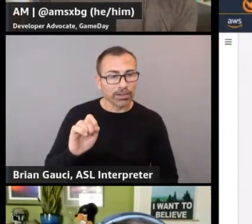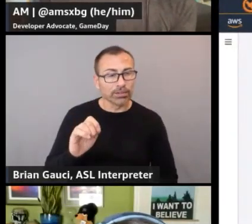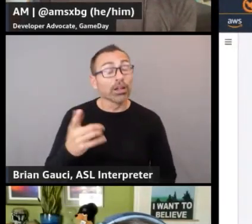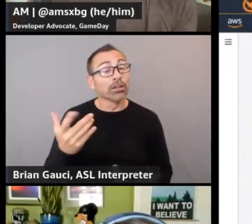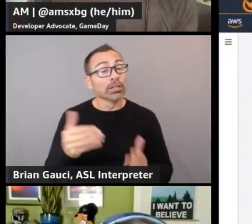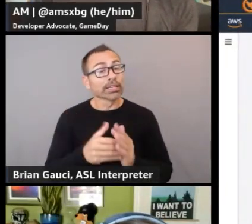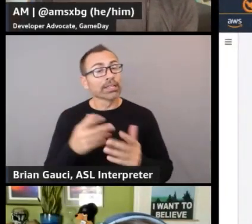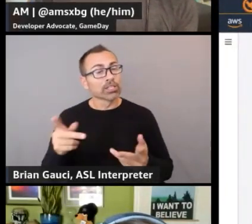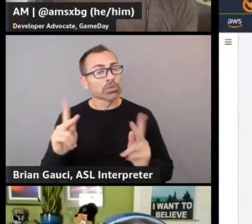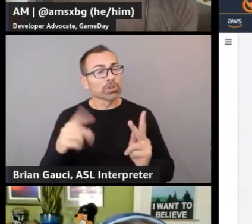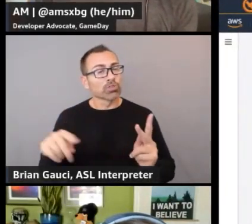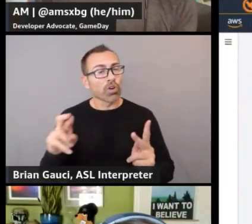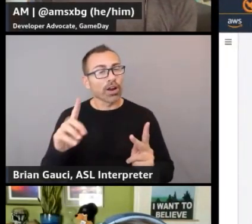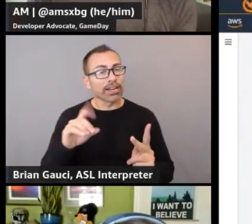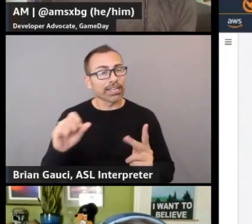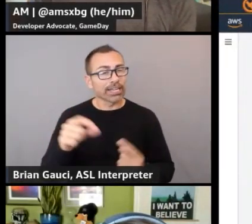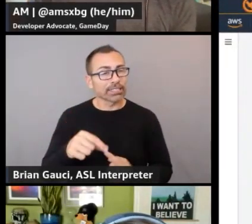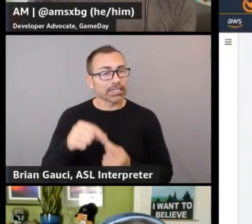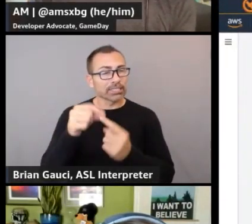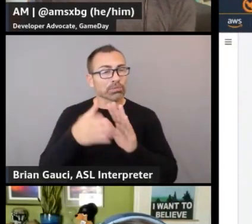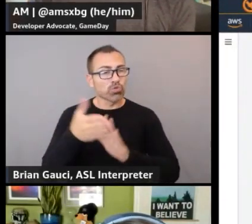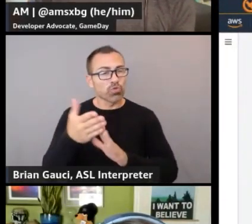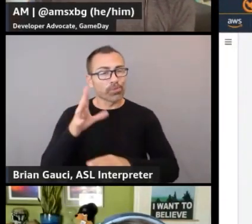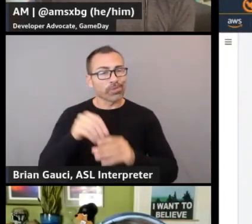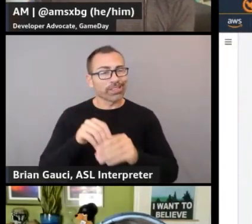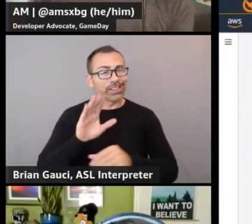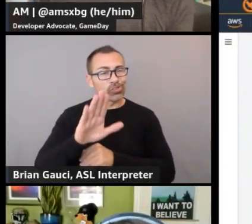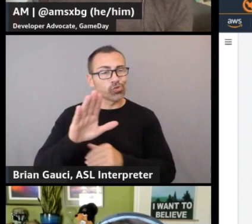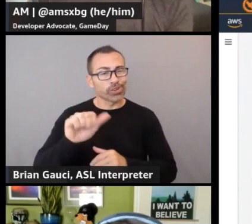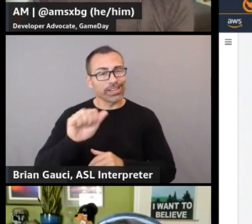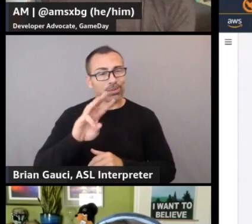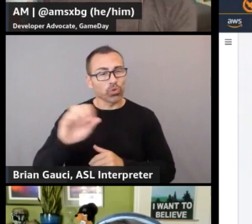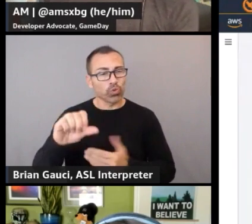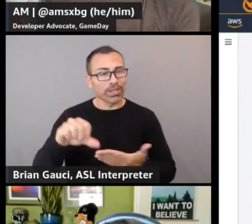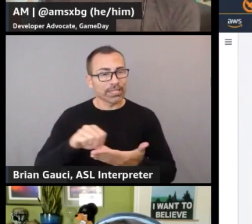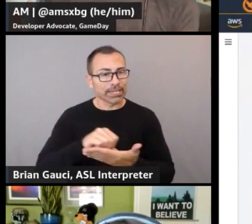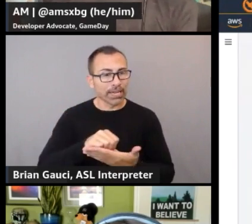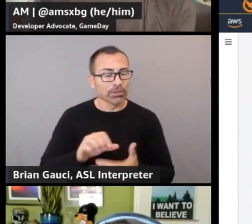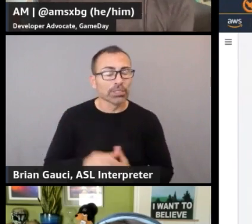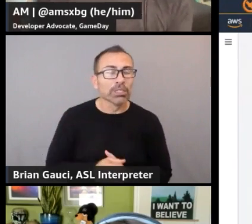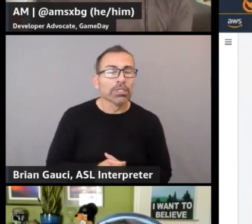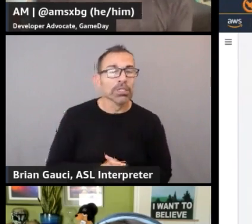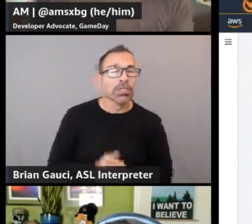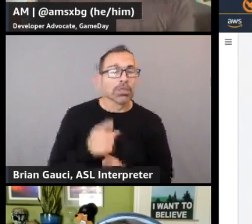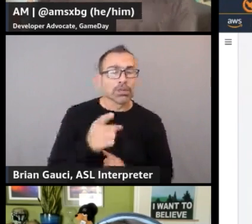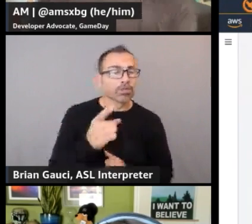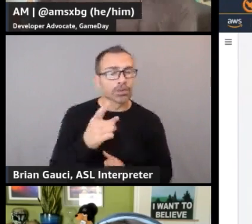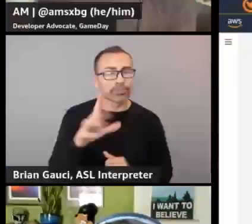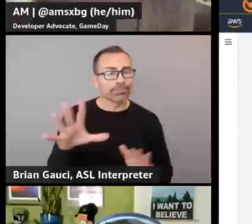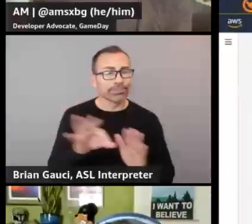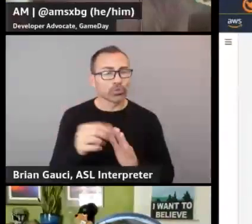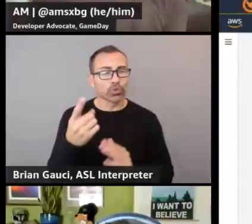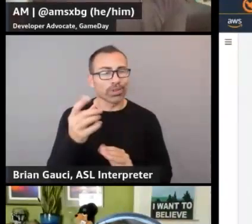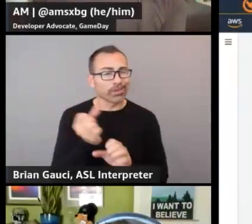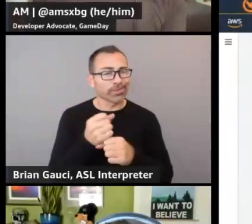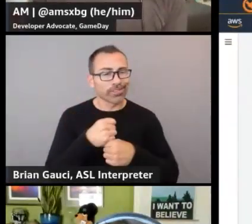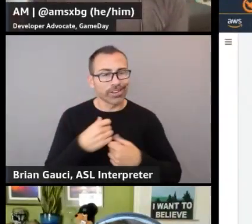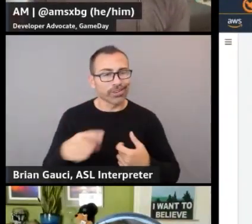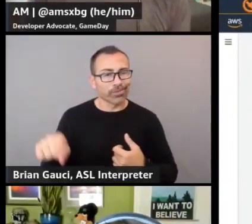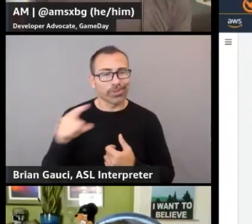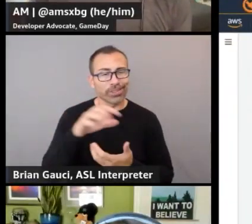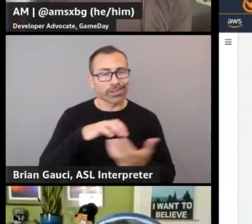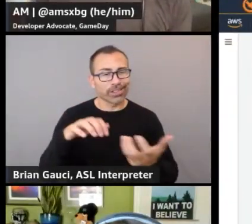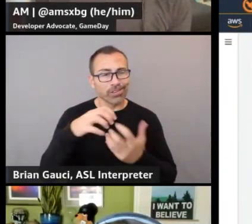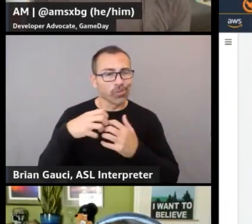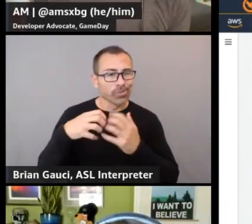RDS Custom to run inside your account. And we're just going to choose the one that we created with the CloudFormation template. Yours might look a little bit different than